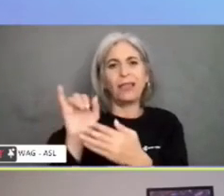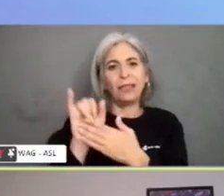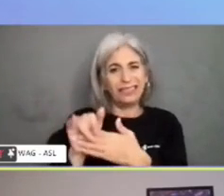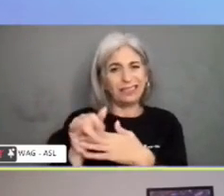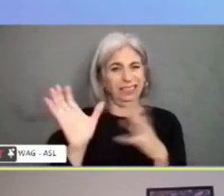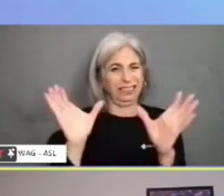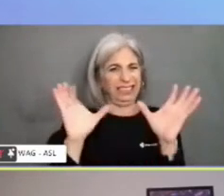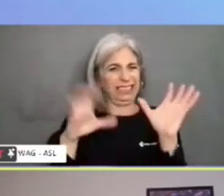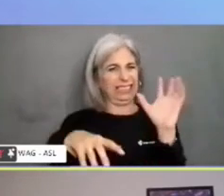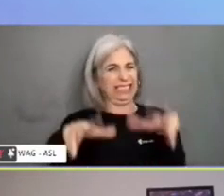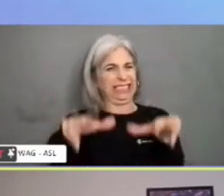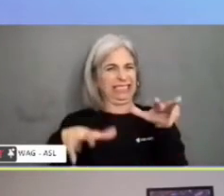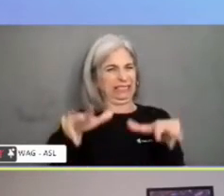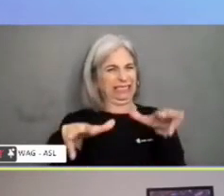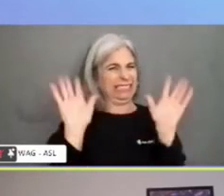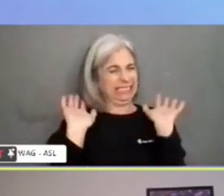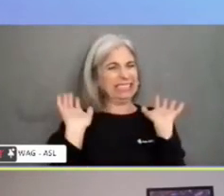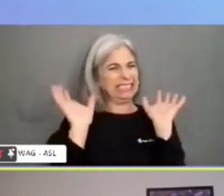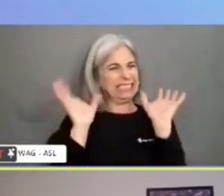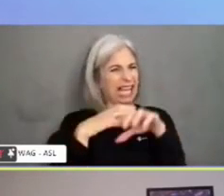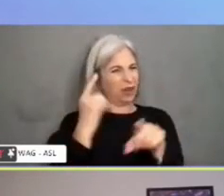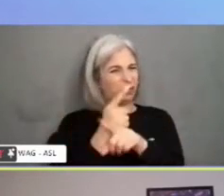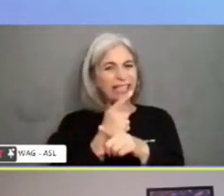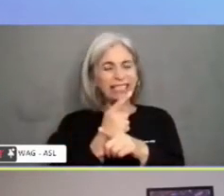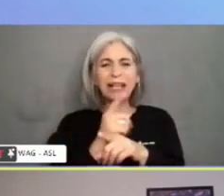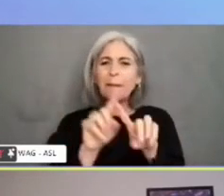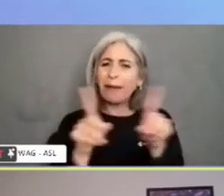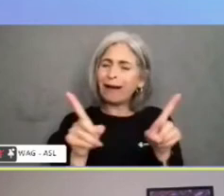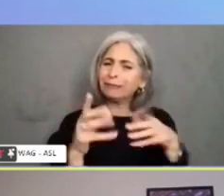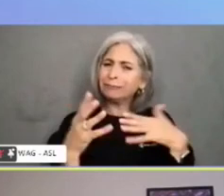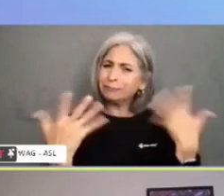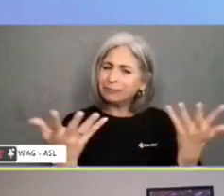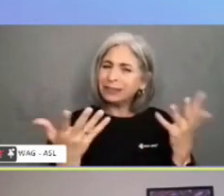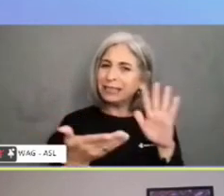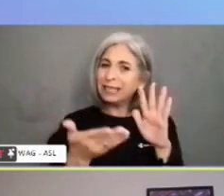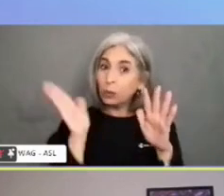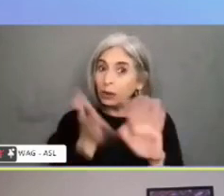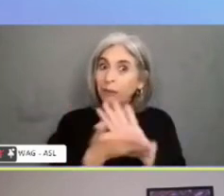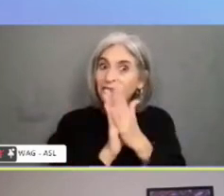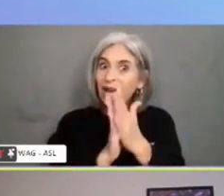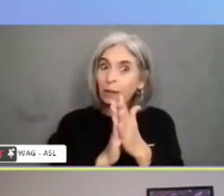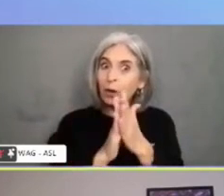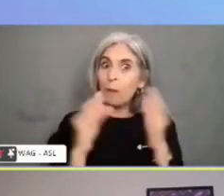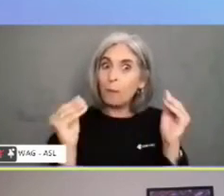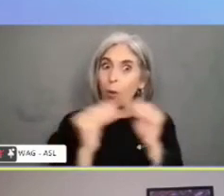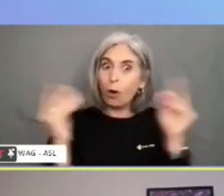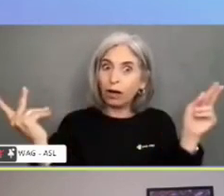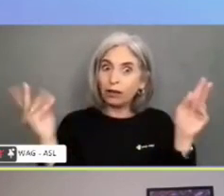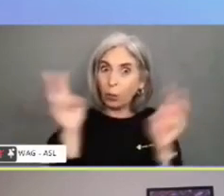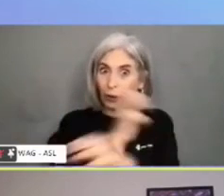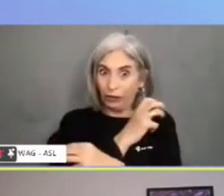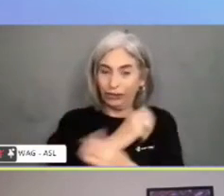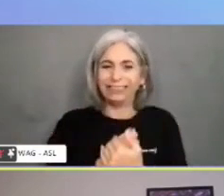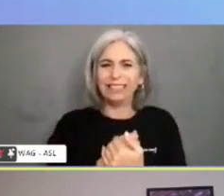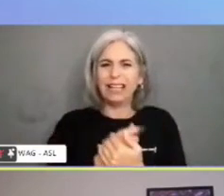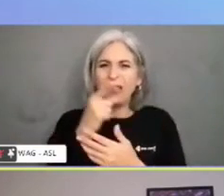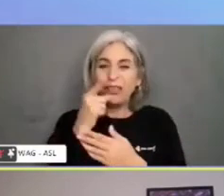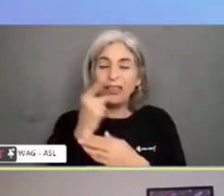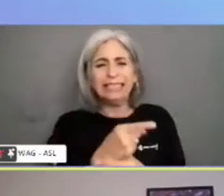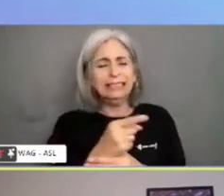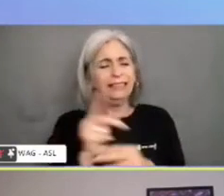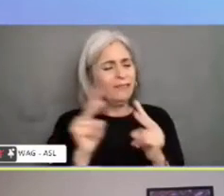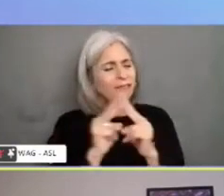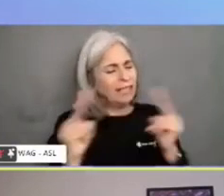funky. I'm not gonna lie. It's odd, right? But we can get a little weirder. This is very,